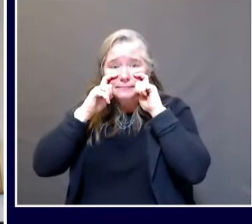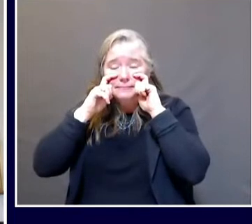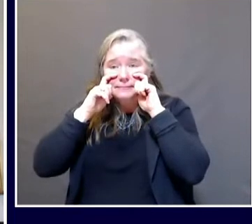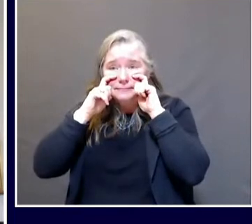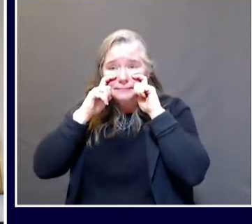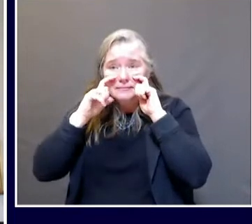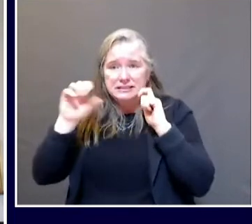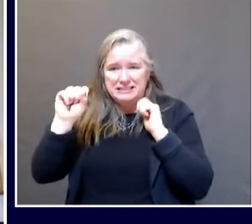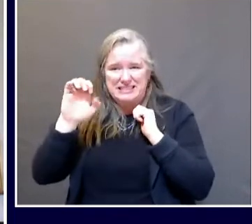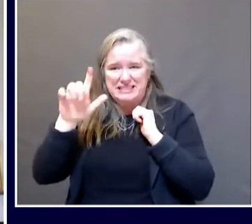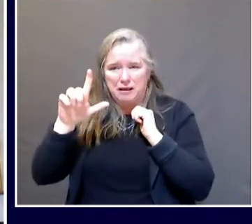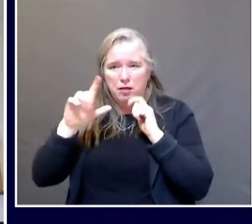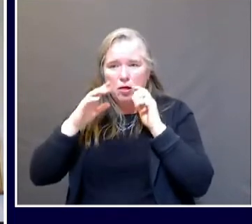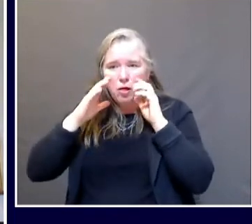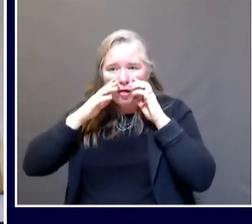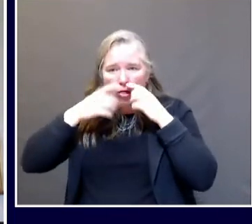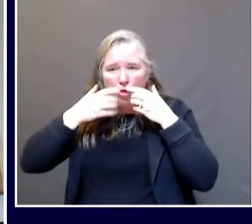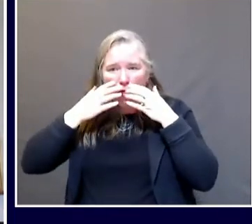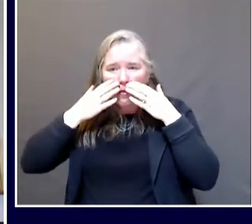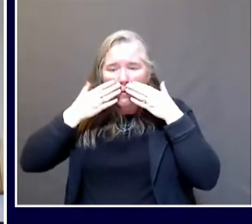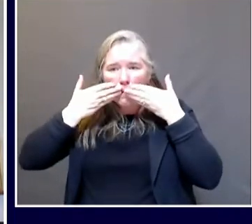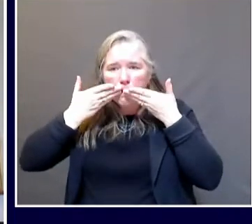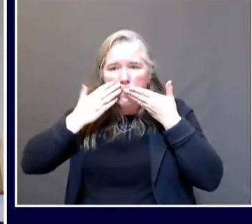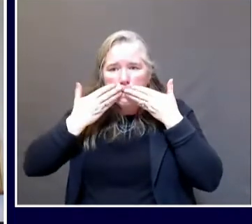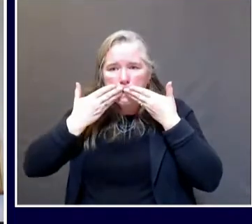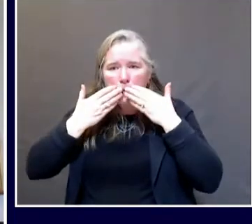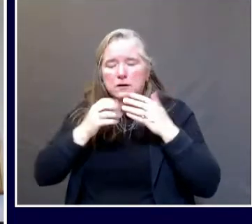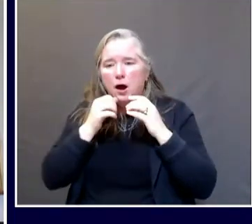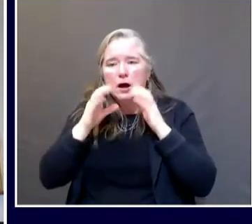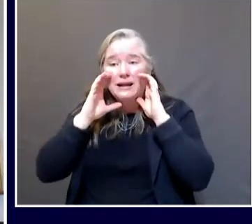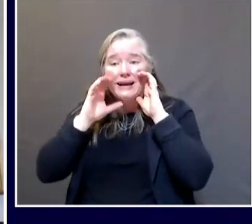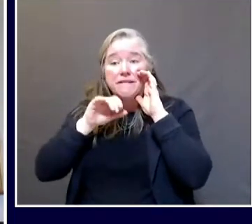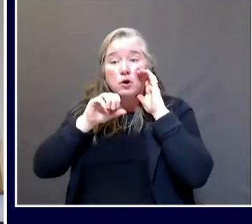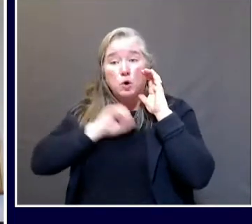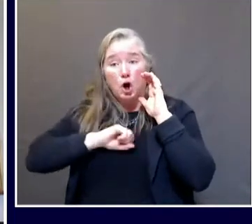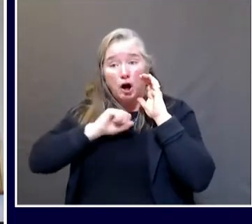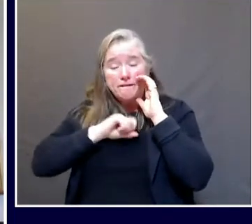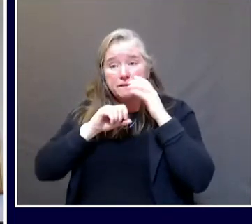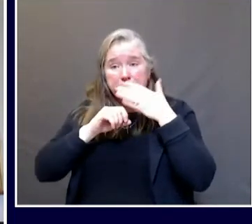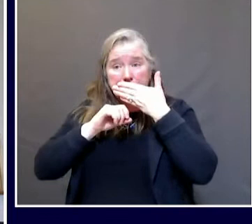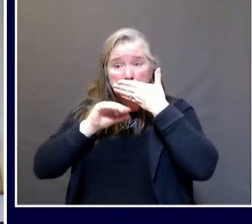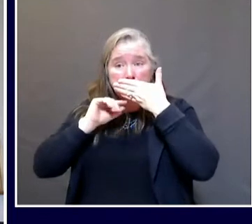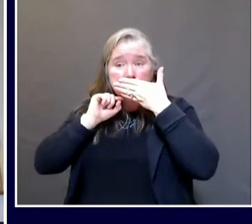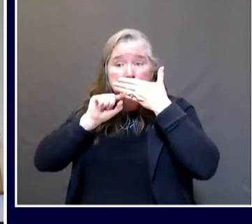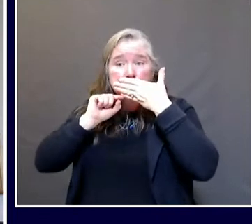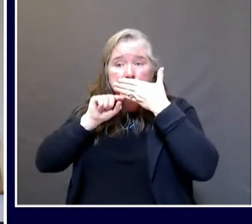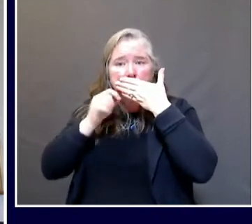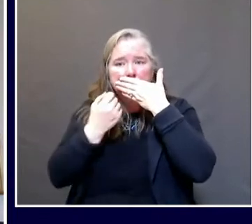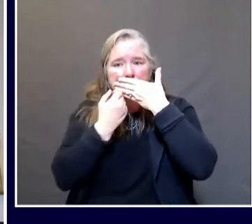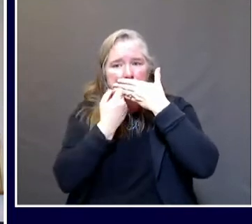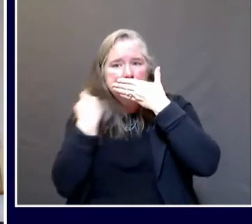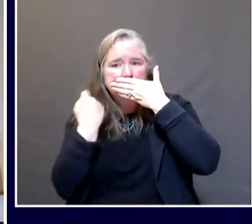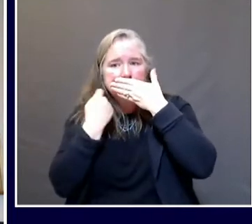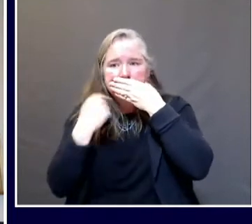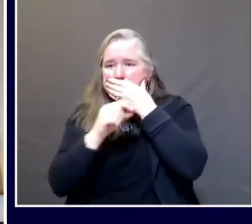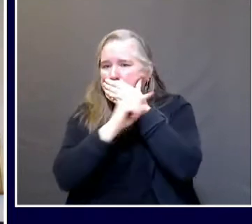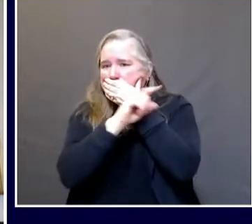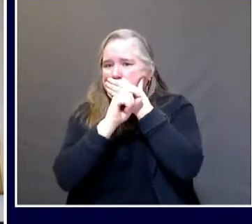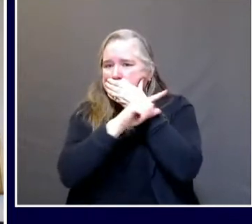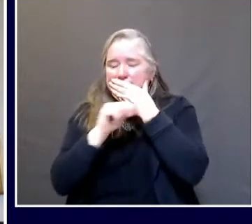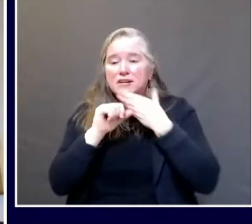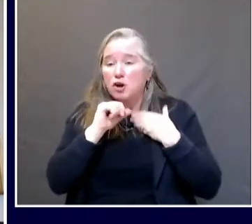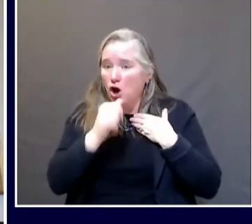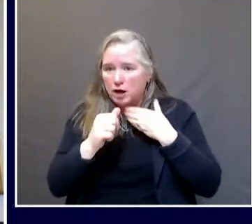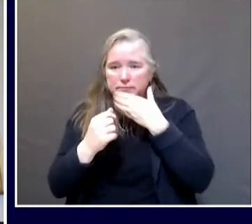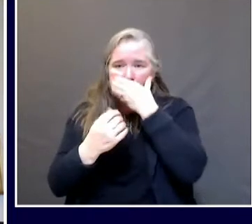tight seal against your mouth so that even if you're coughing, there's not air that's going out the sides. It's one that goes